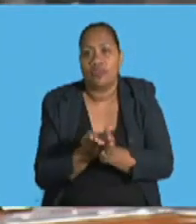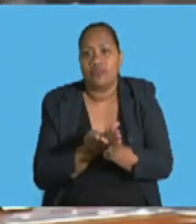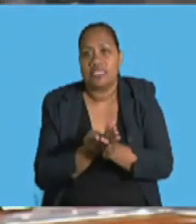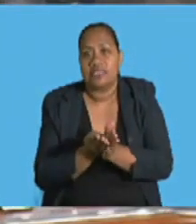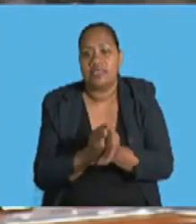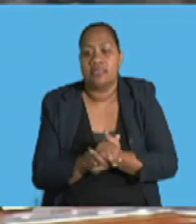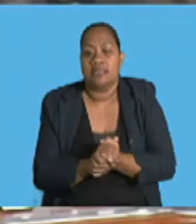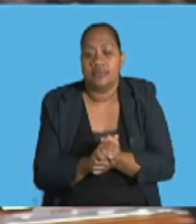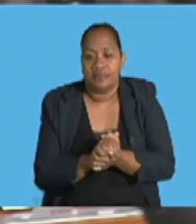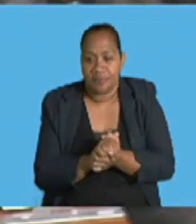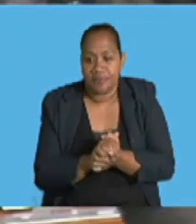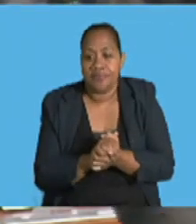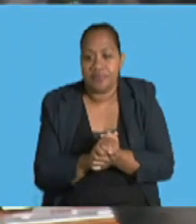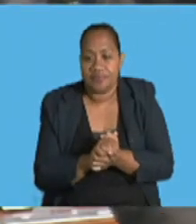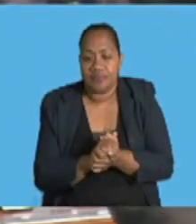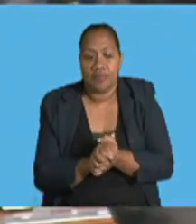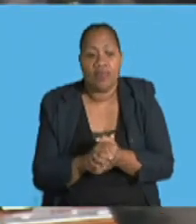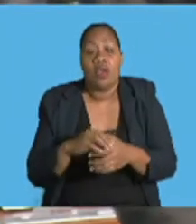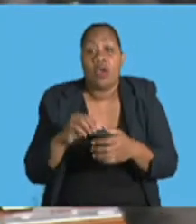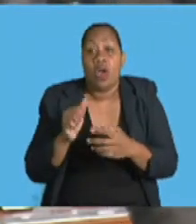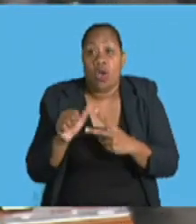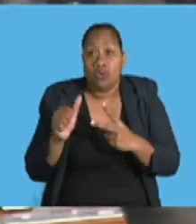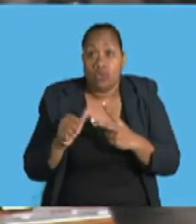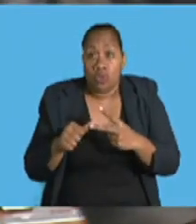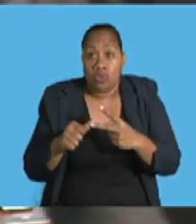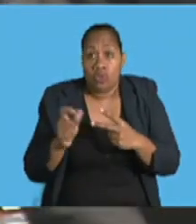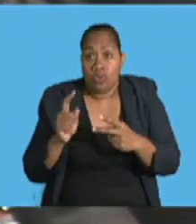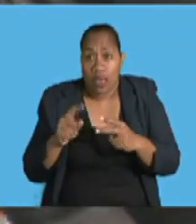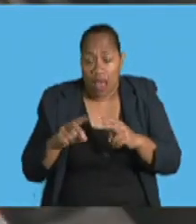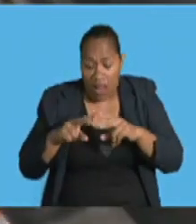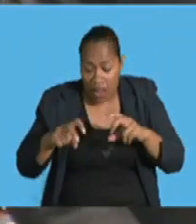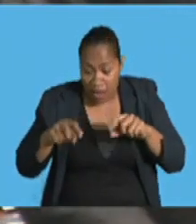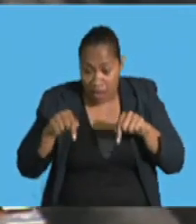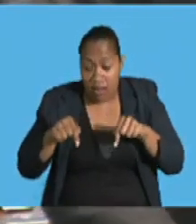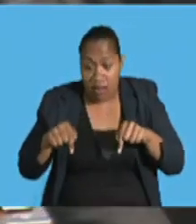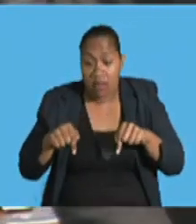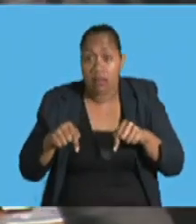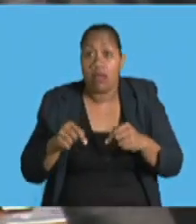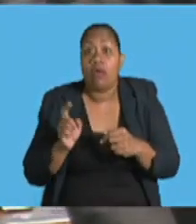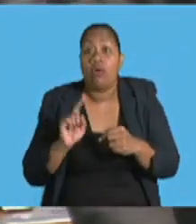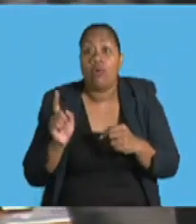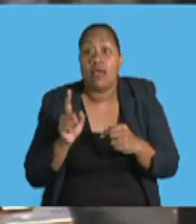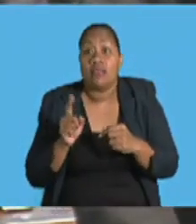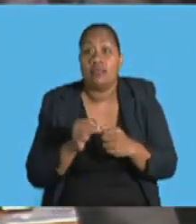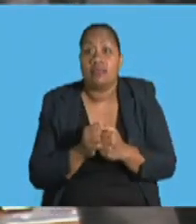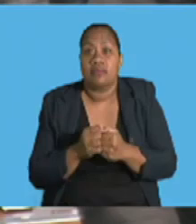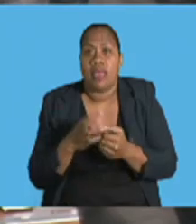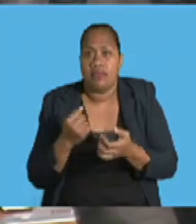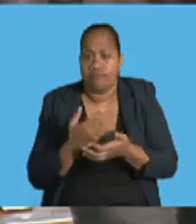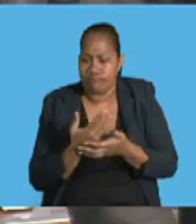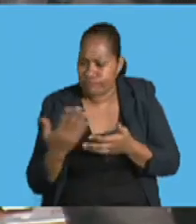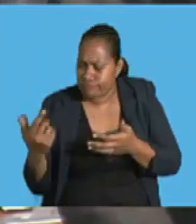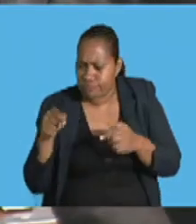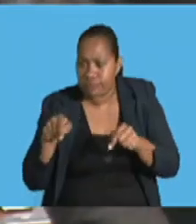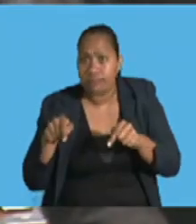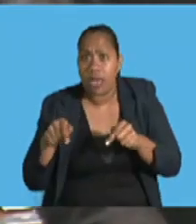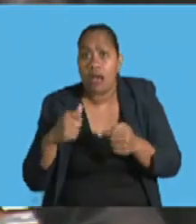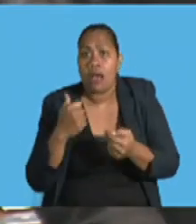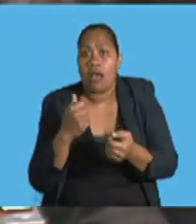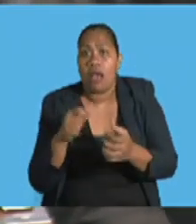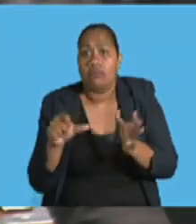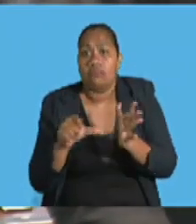Mr. Speaker, sir, in the recent discovery of transponders and numerous blocks of hard drugs in our